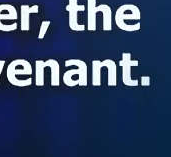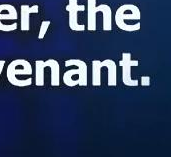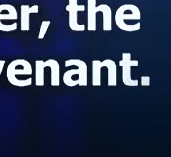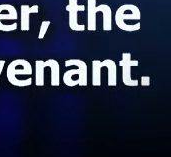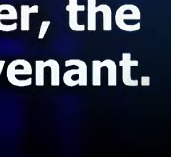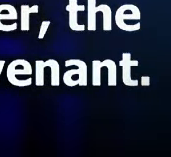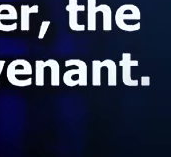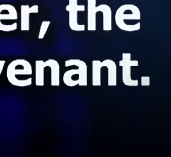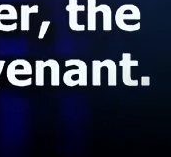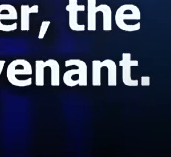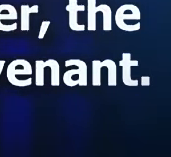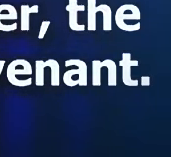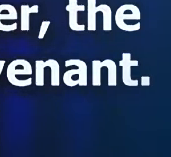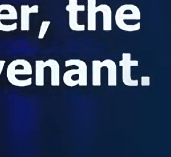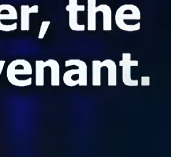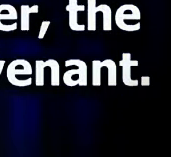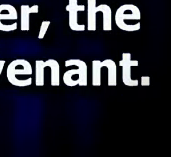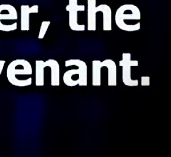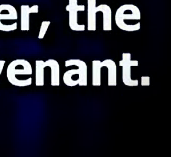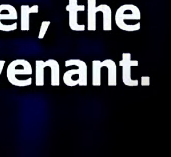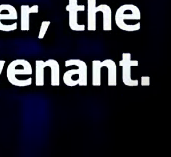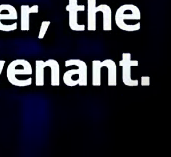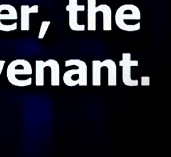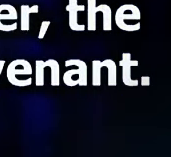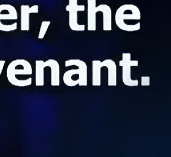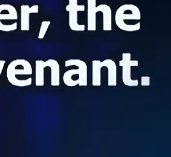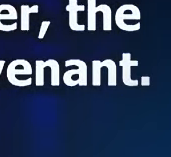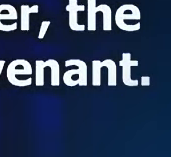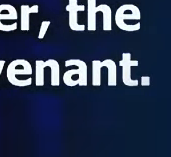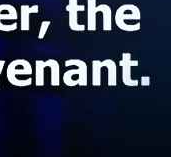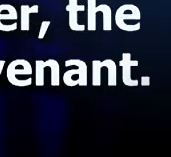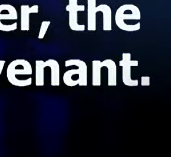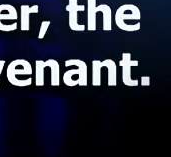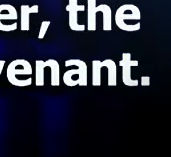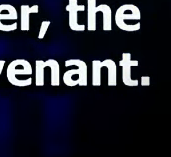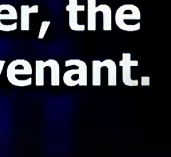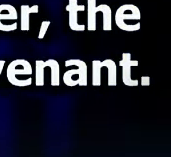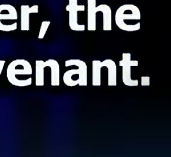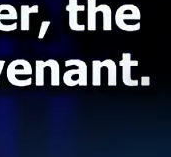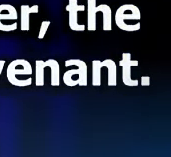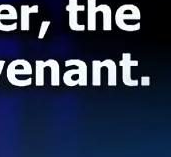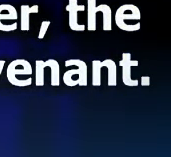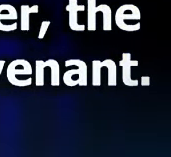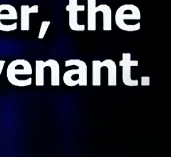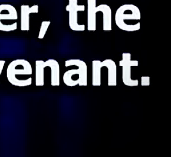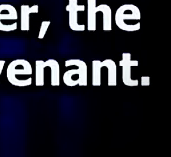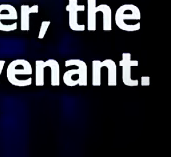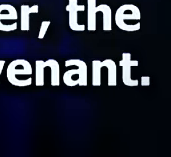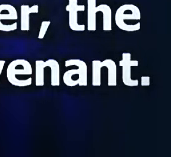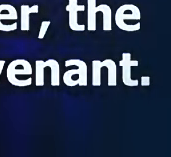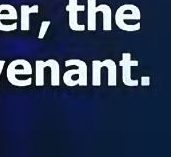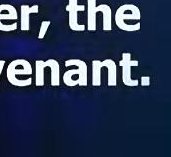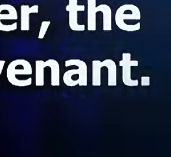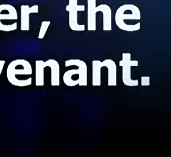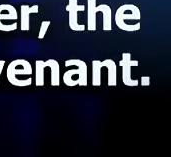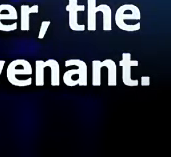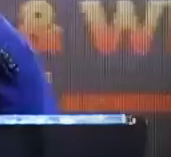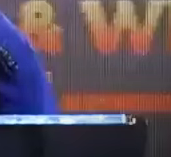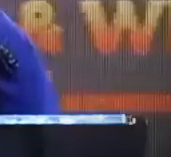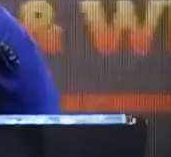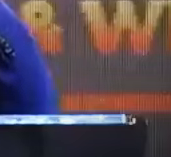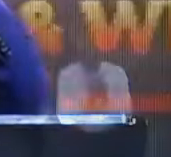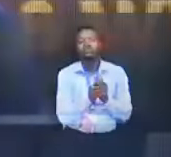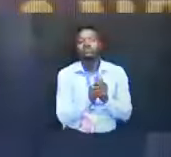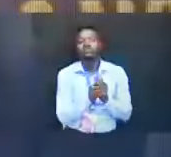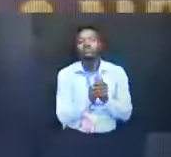between you and the wife of your youth. When we are blessing marriages, we tend to say that,